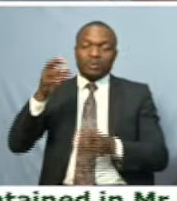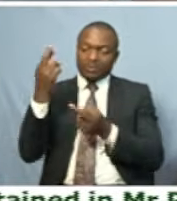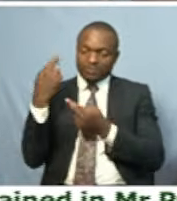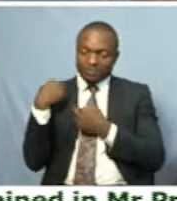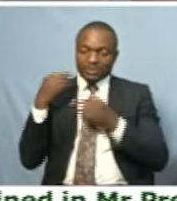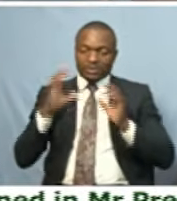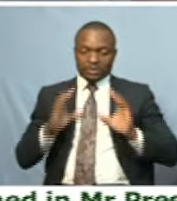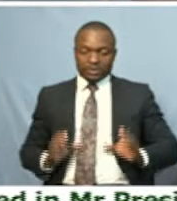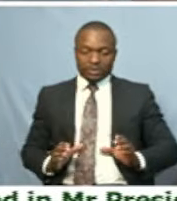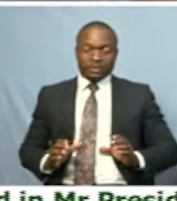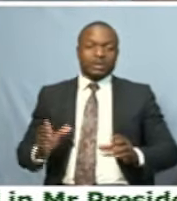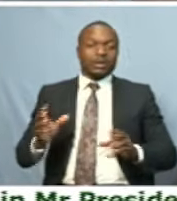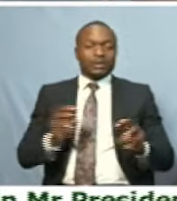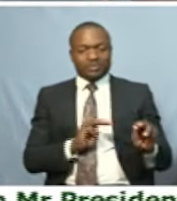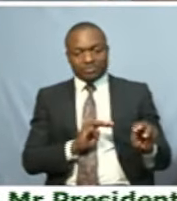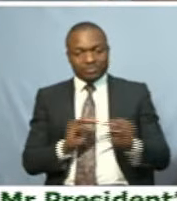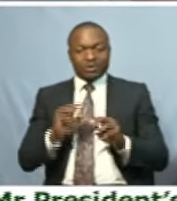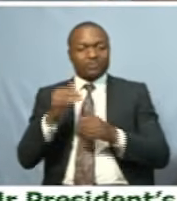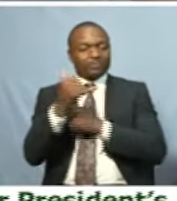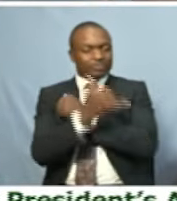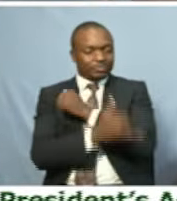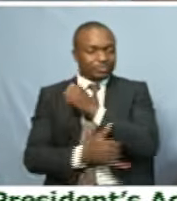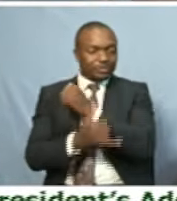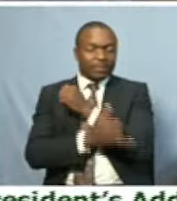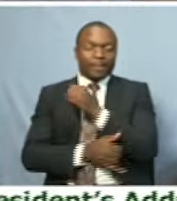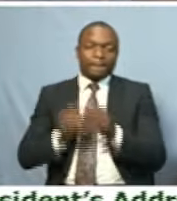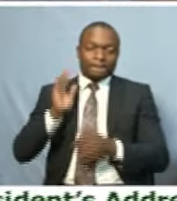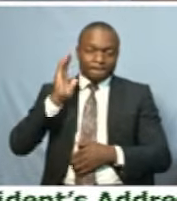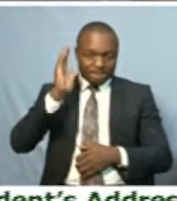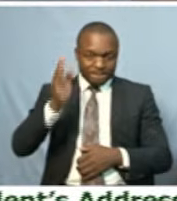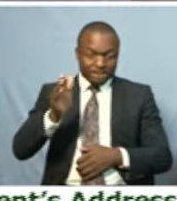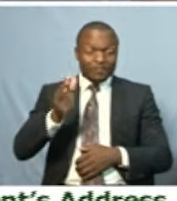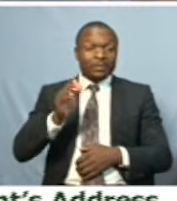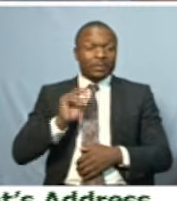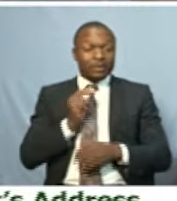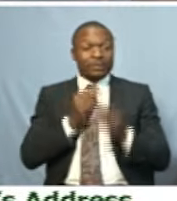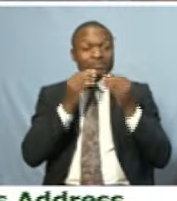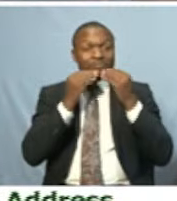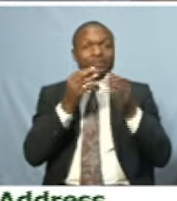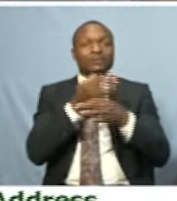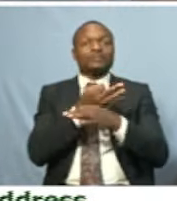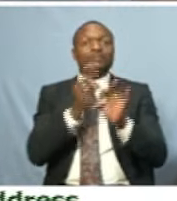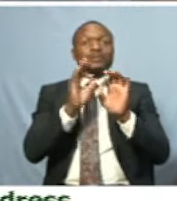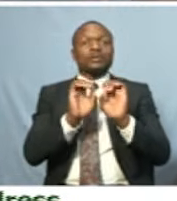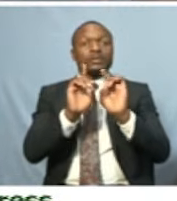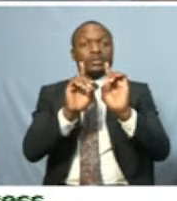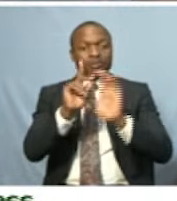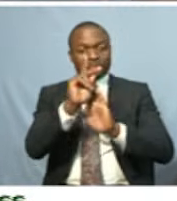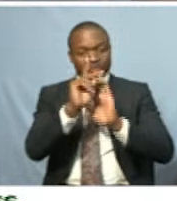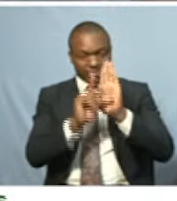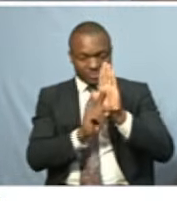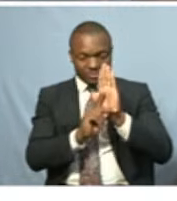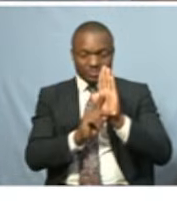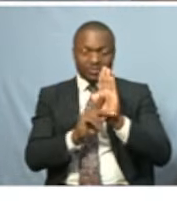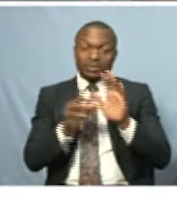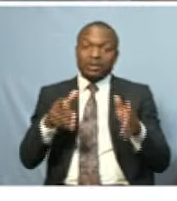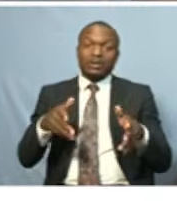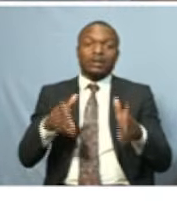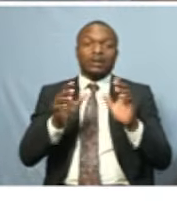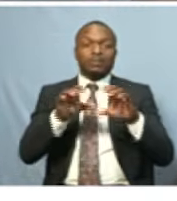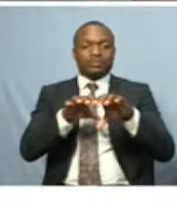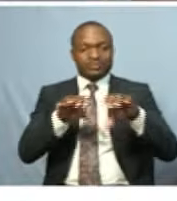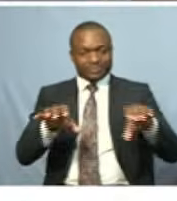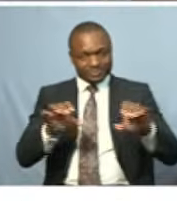and take our country forward. Madam Speaker, we are grateful to the free education policy, which has enabled our